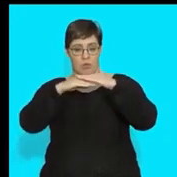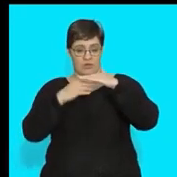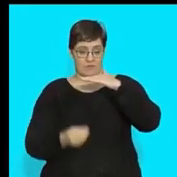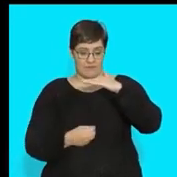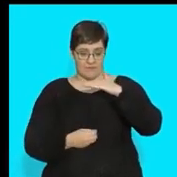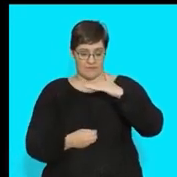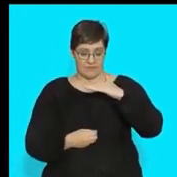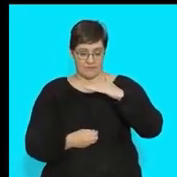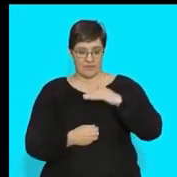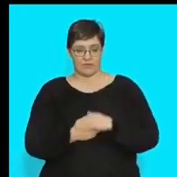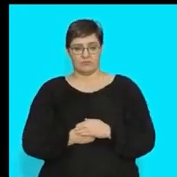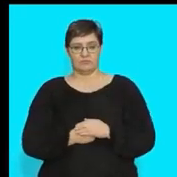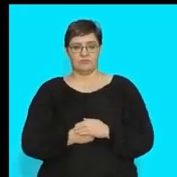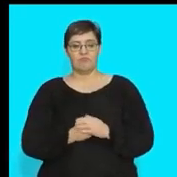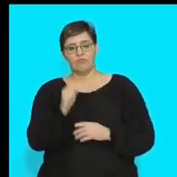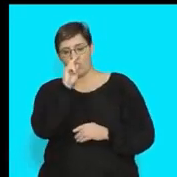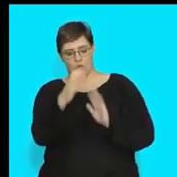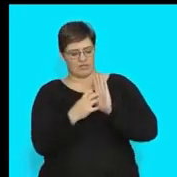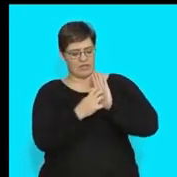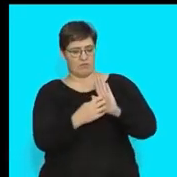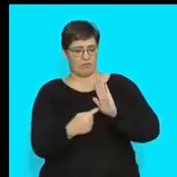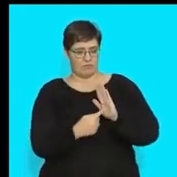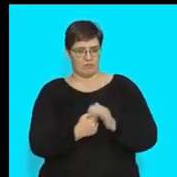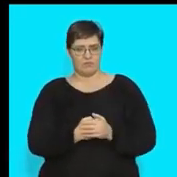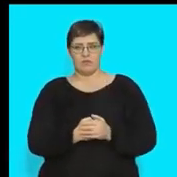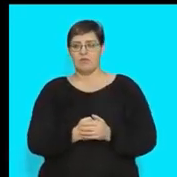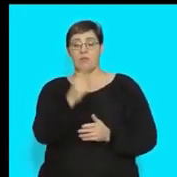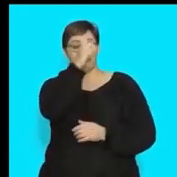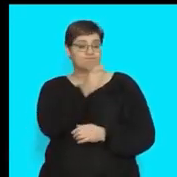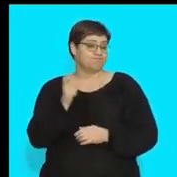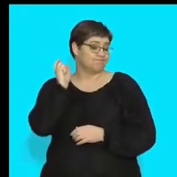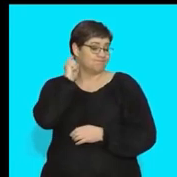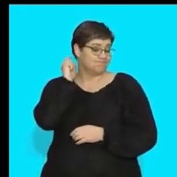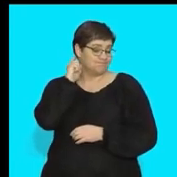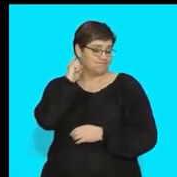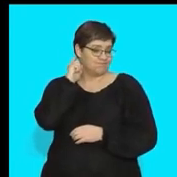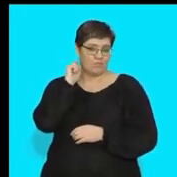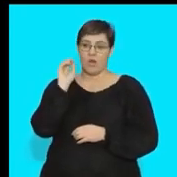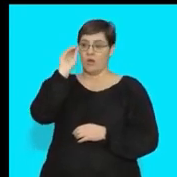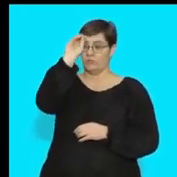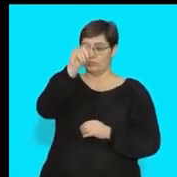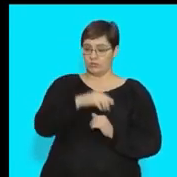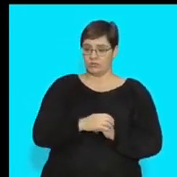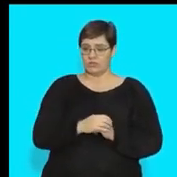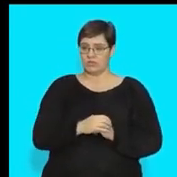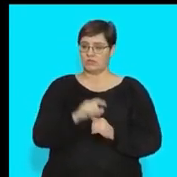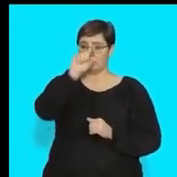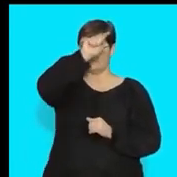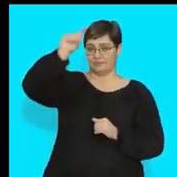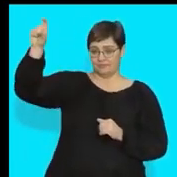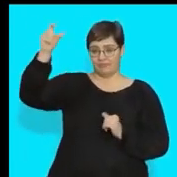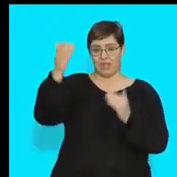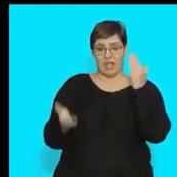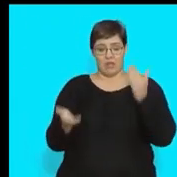we look at this diagram, we need to keep in mind, I've put at the top over here, all right, the equation